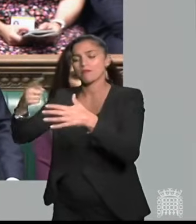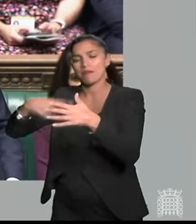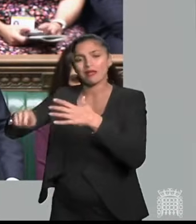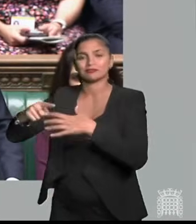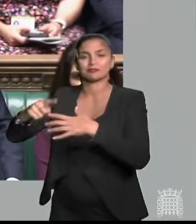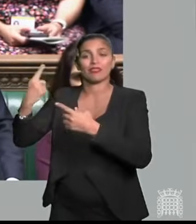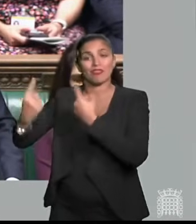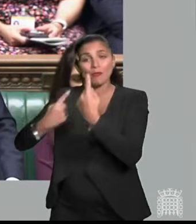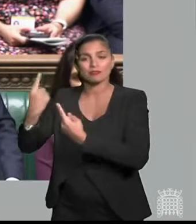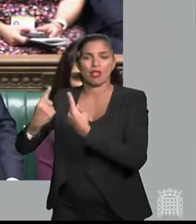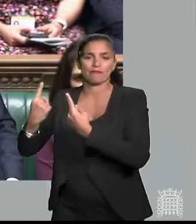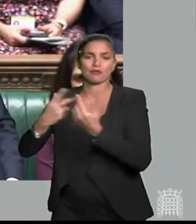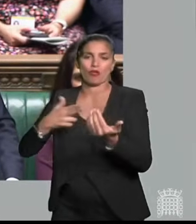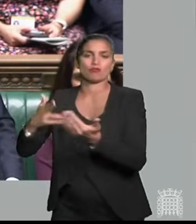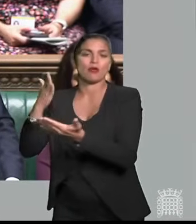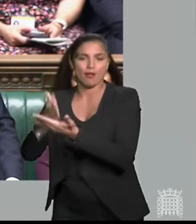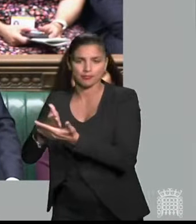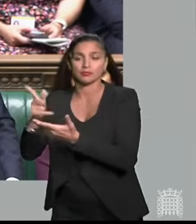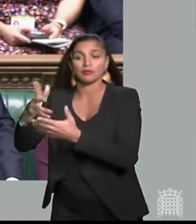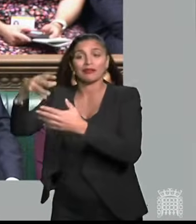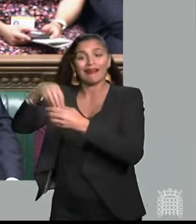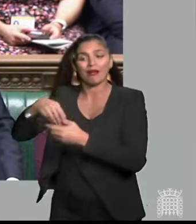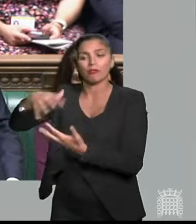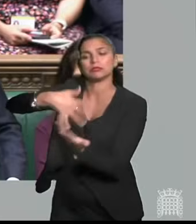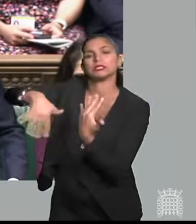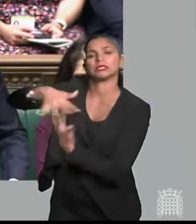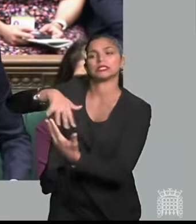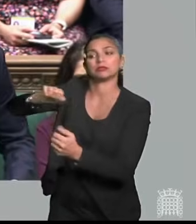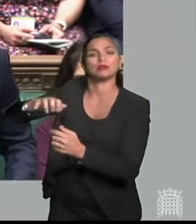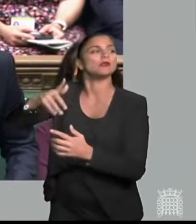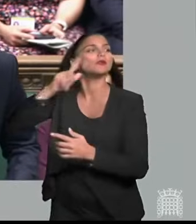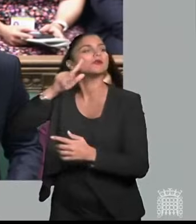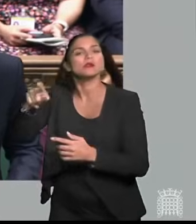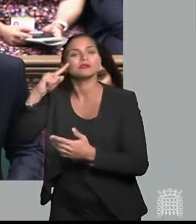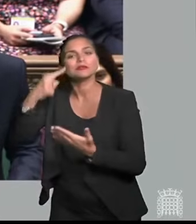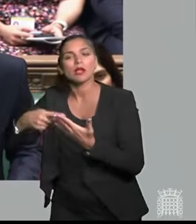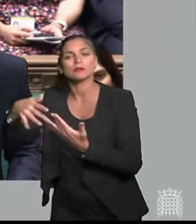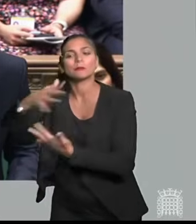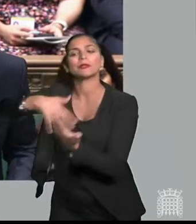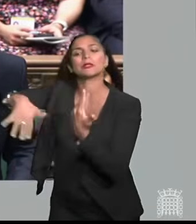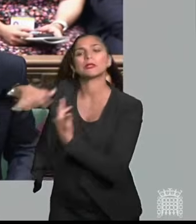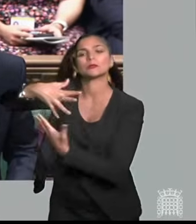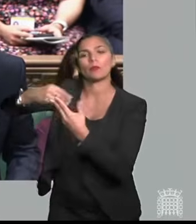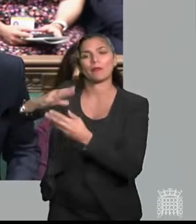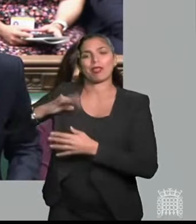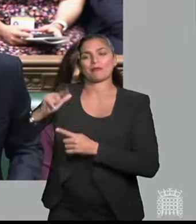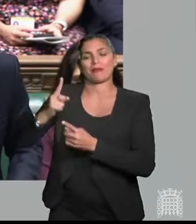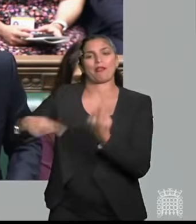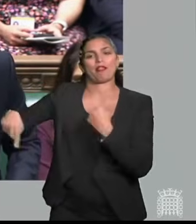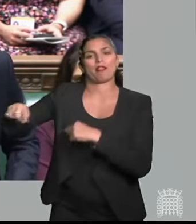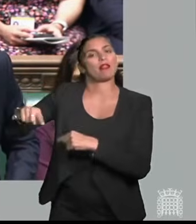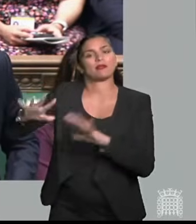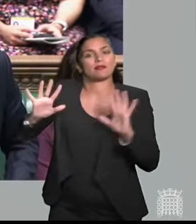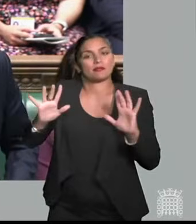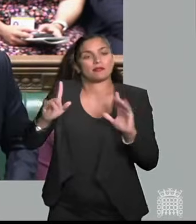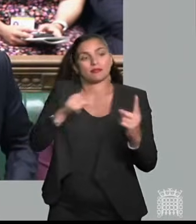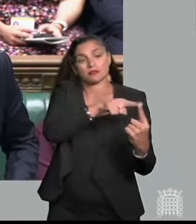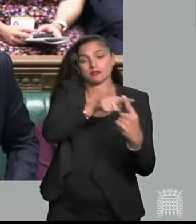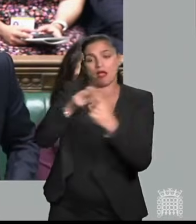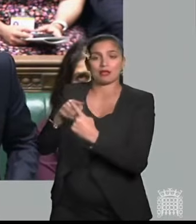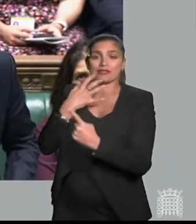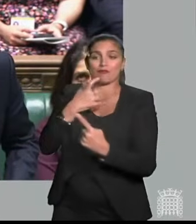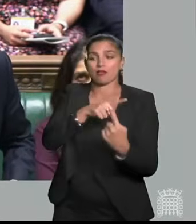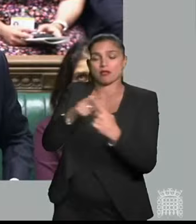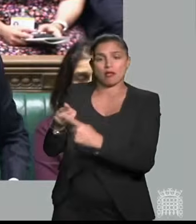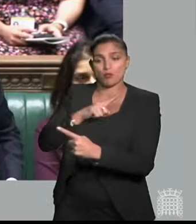that embeds themselves inside of civilian populations. It is something we always have to remember, and Israel is taking every practical